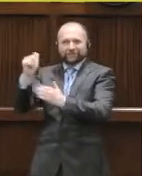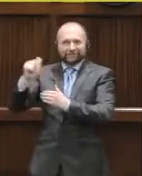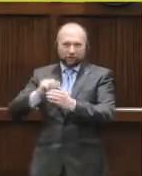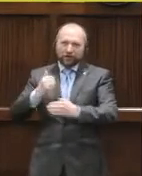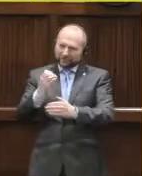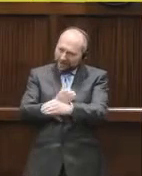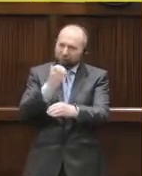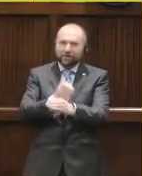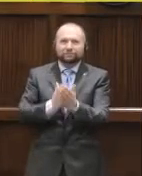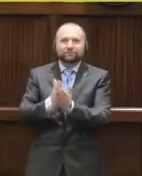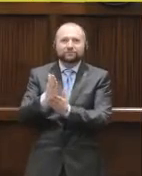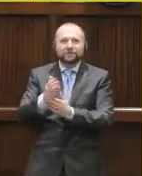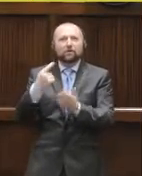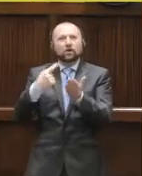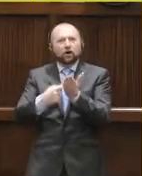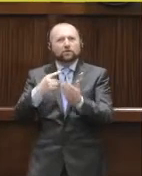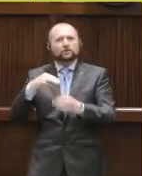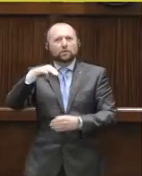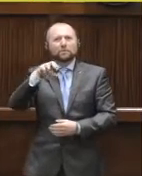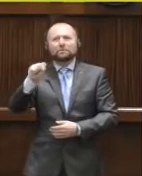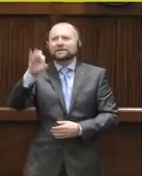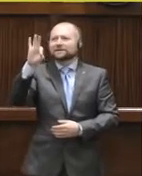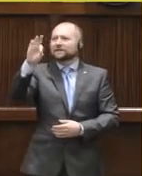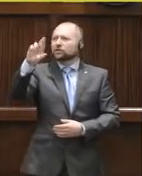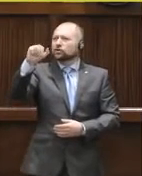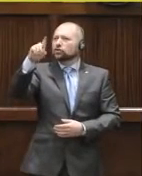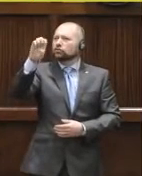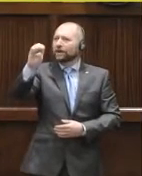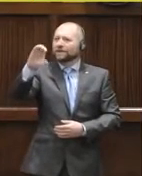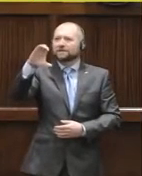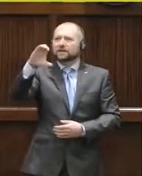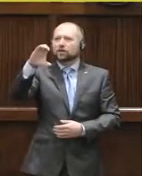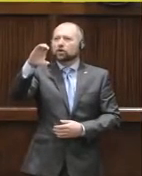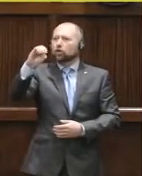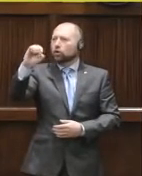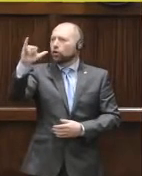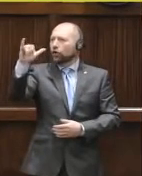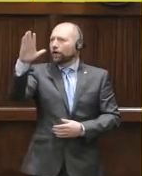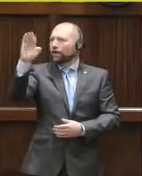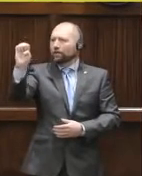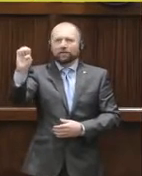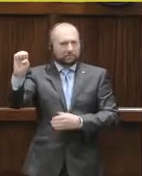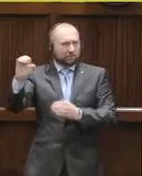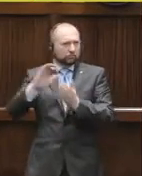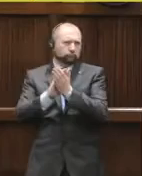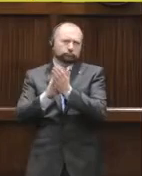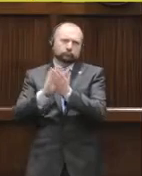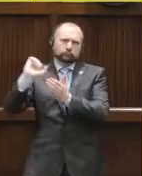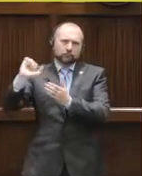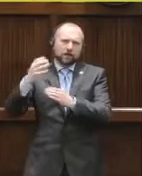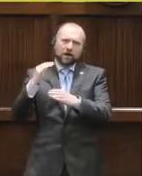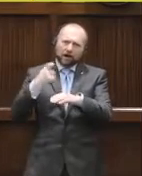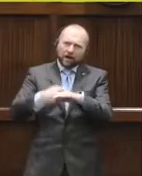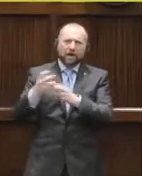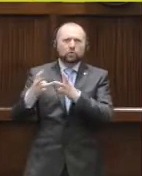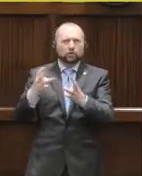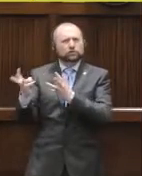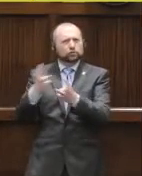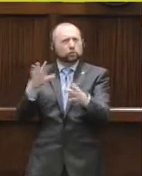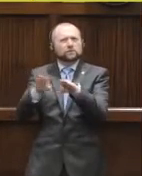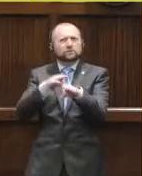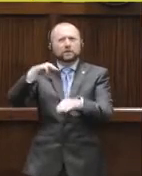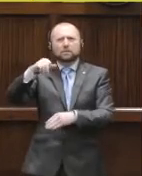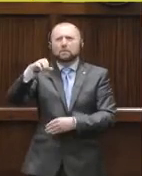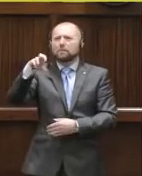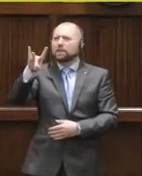by Ms Grace Coyle, who works with Mark, and she worked very hard on this bill. As